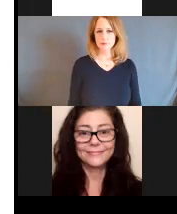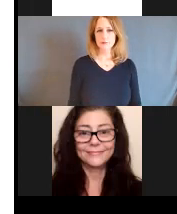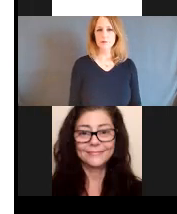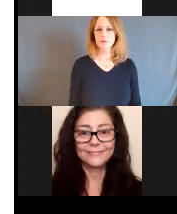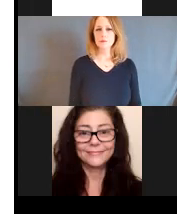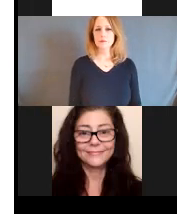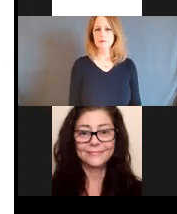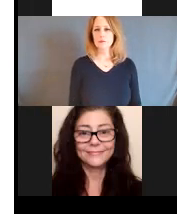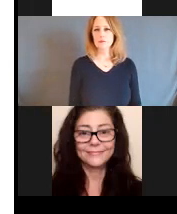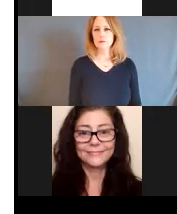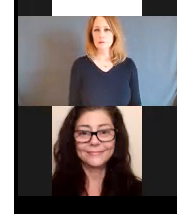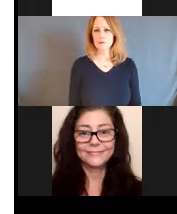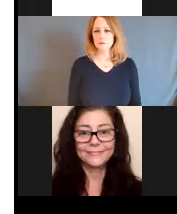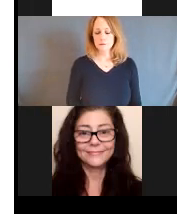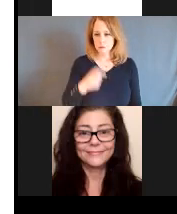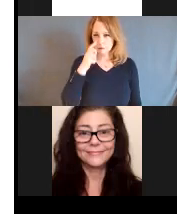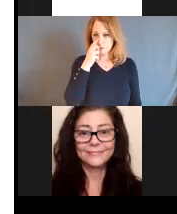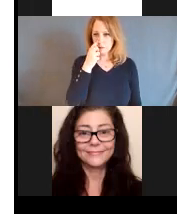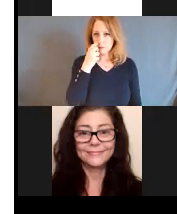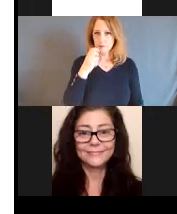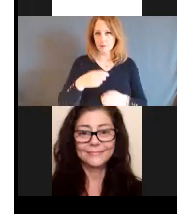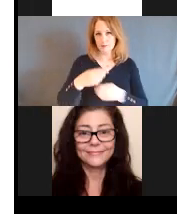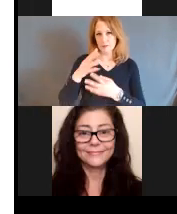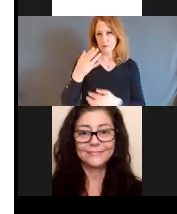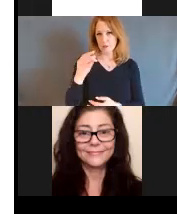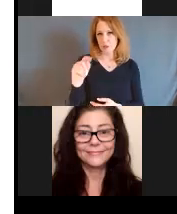So let me pull up our chat. And